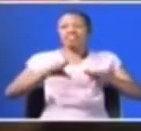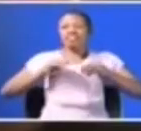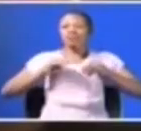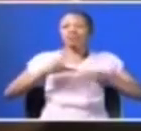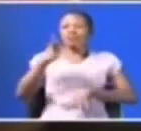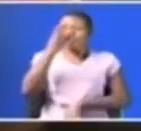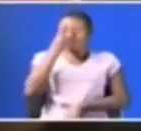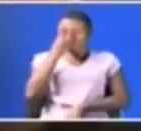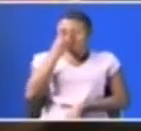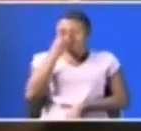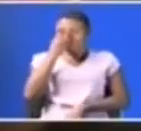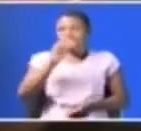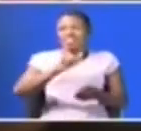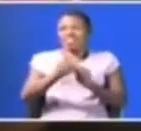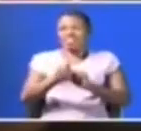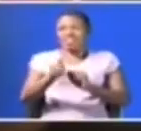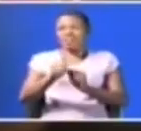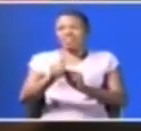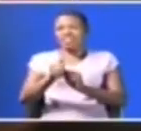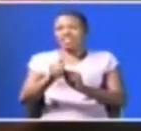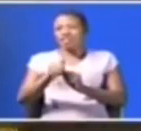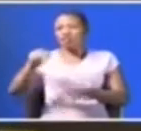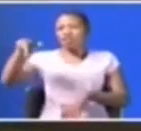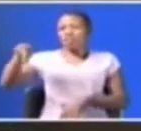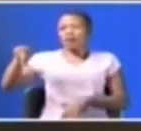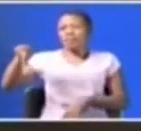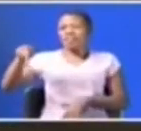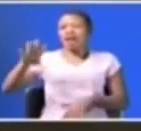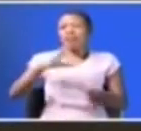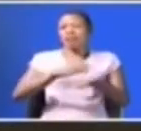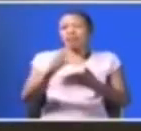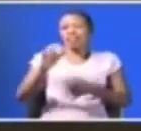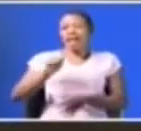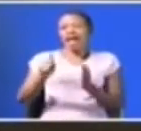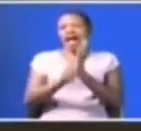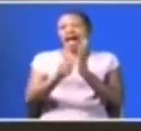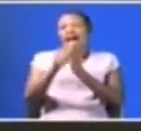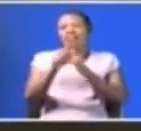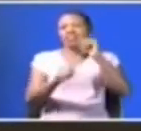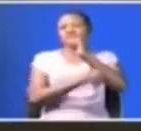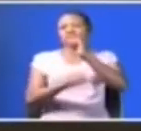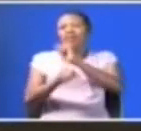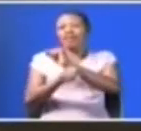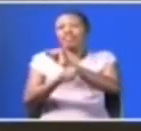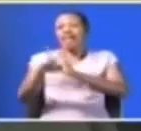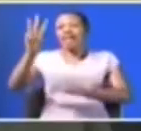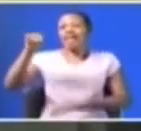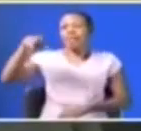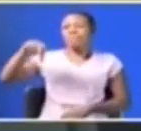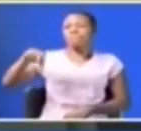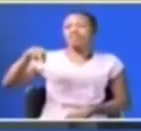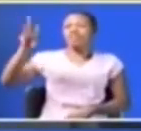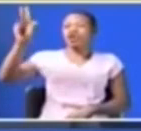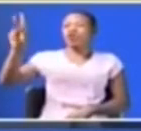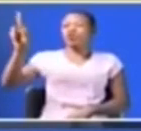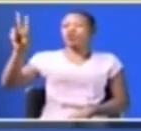Ruto lauded the amendments to the Public Procurement and Asset Disposal Act, sponsored by Gatundu South MP Moses Kuria,